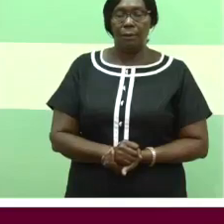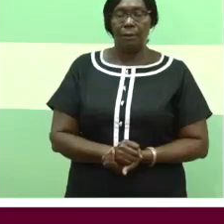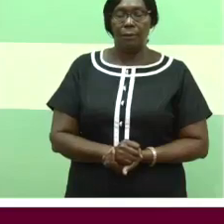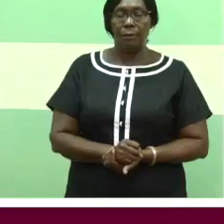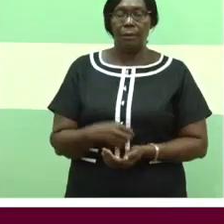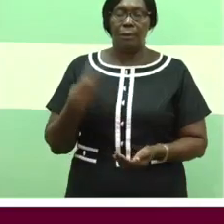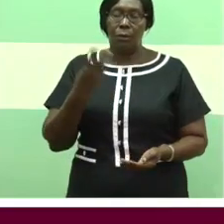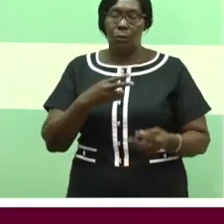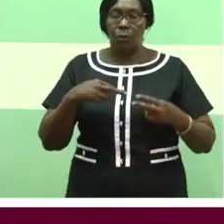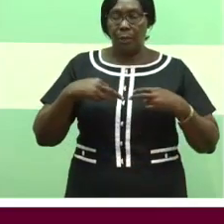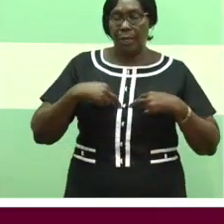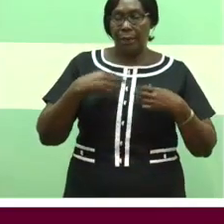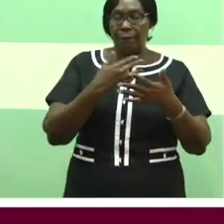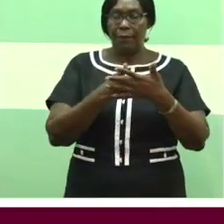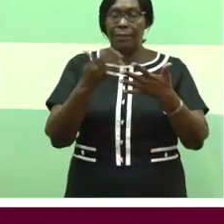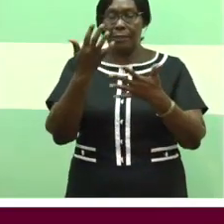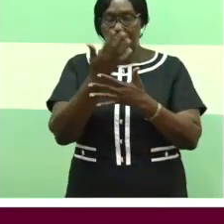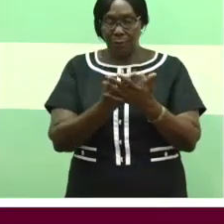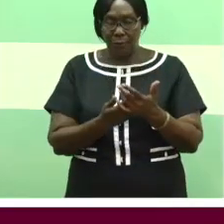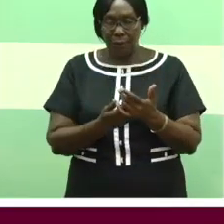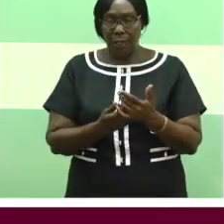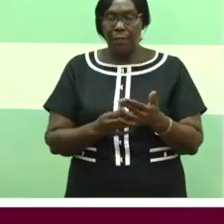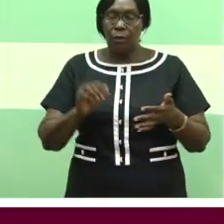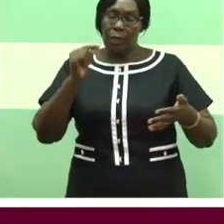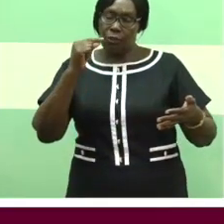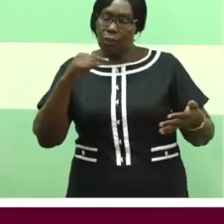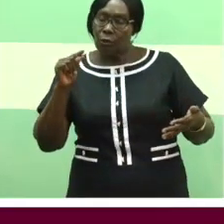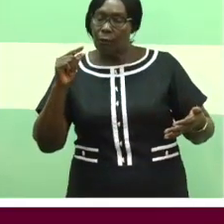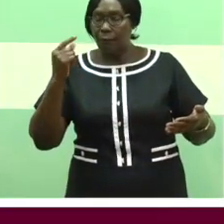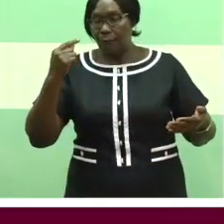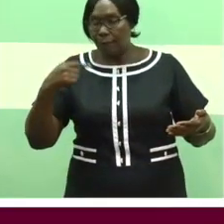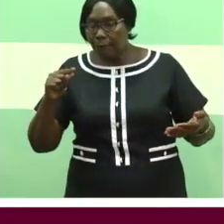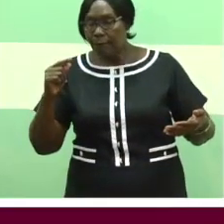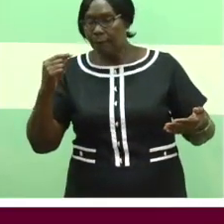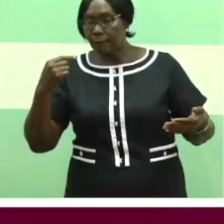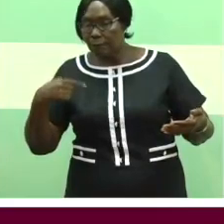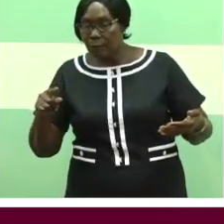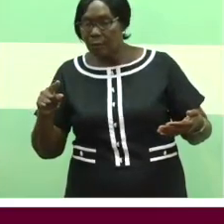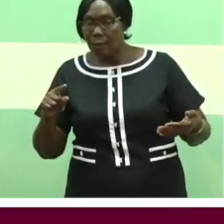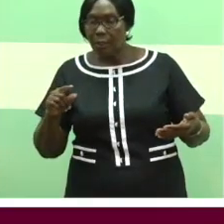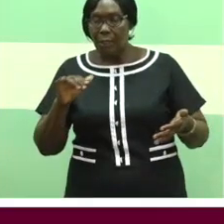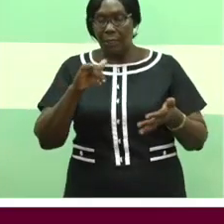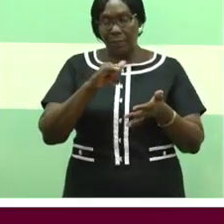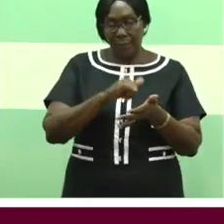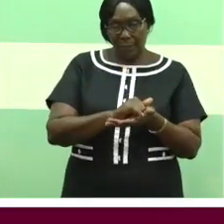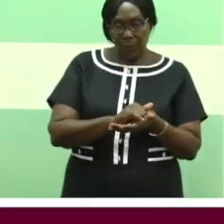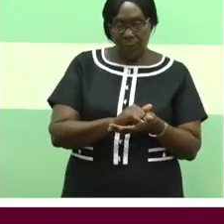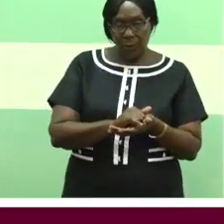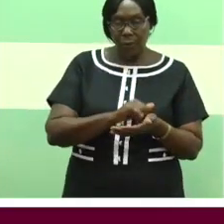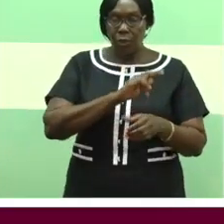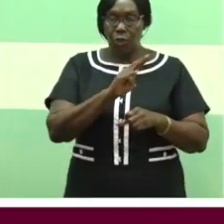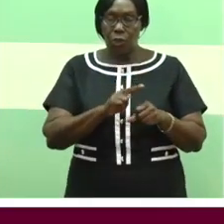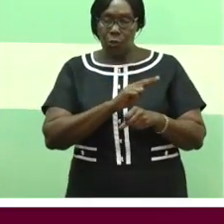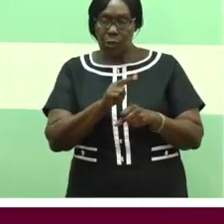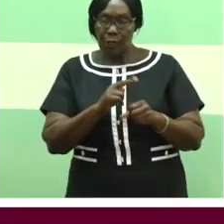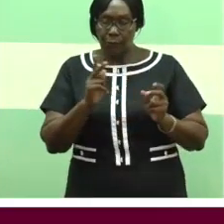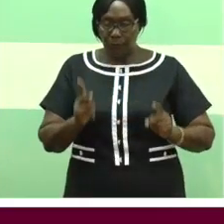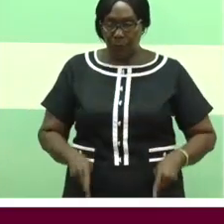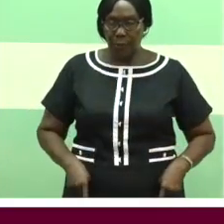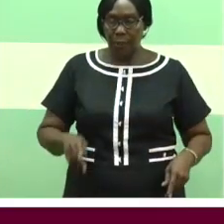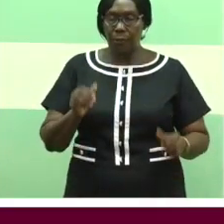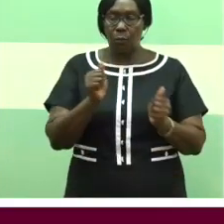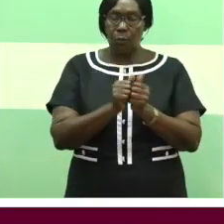We have a schedule that you can check off. And this one, basically, we would use it for persons with